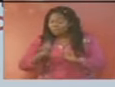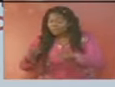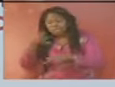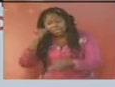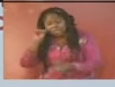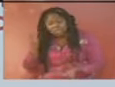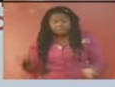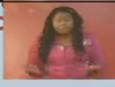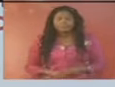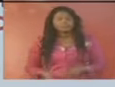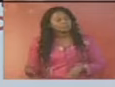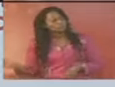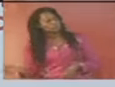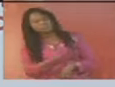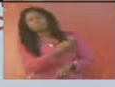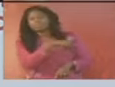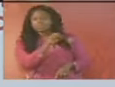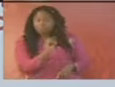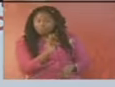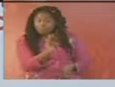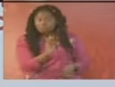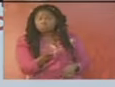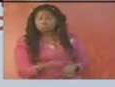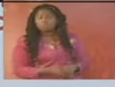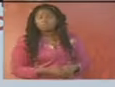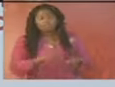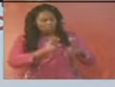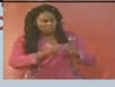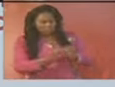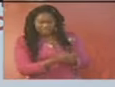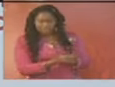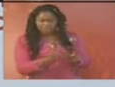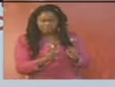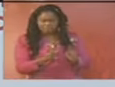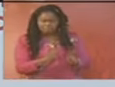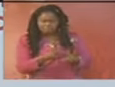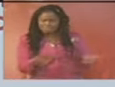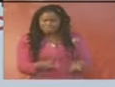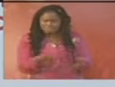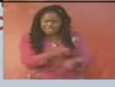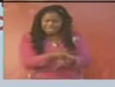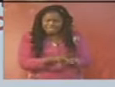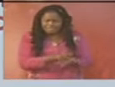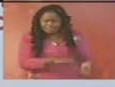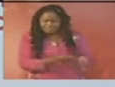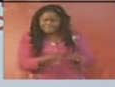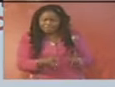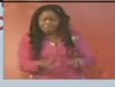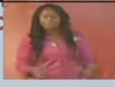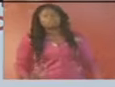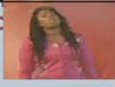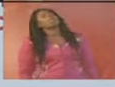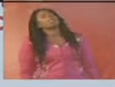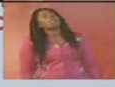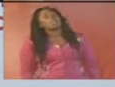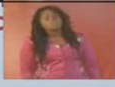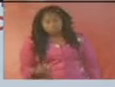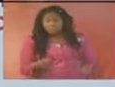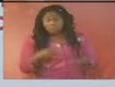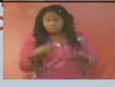We fixed the mortuary. We want to put in the new cath lab. So it's a lot of other work managing